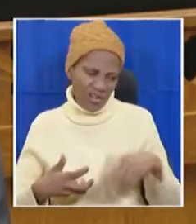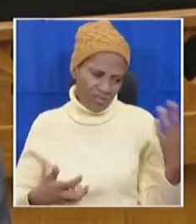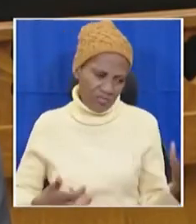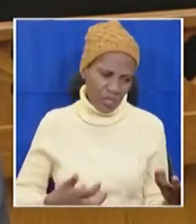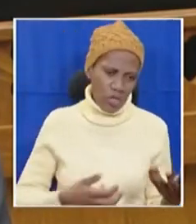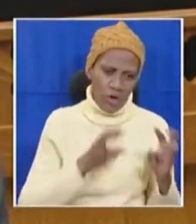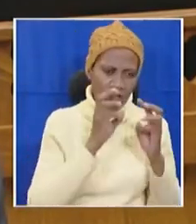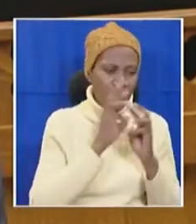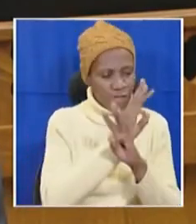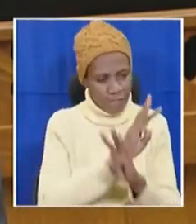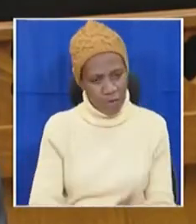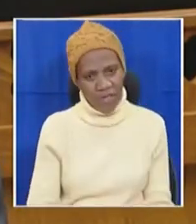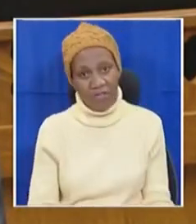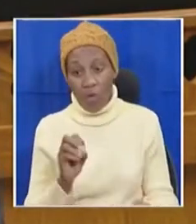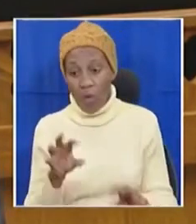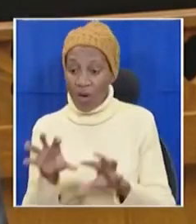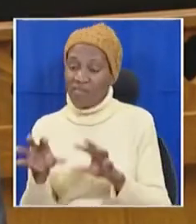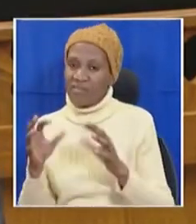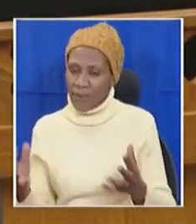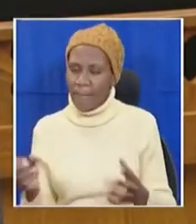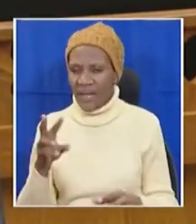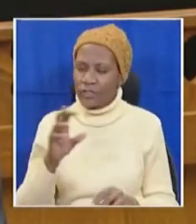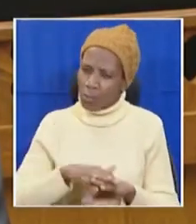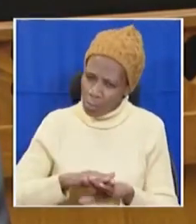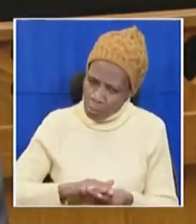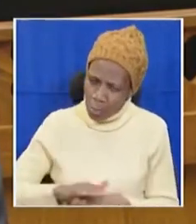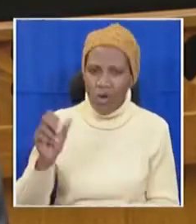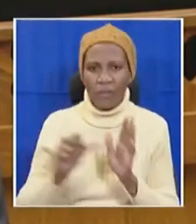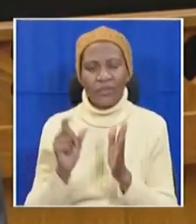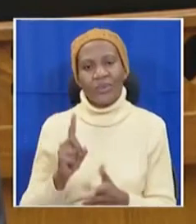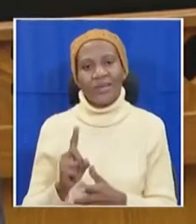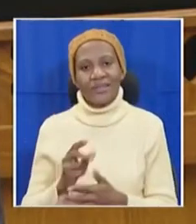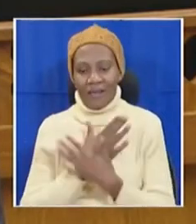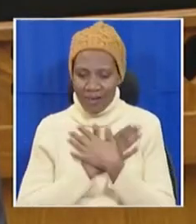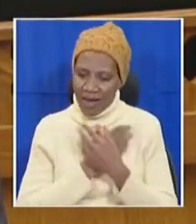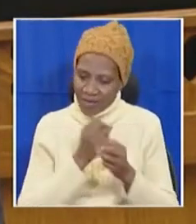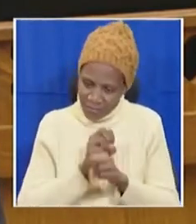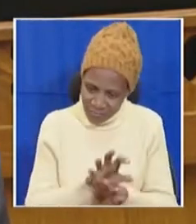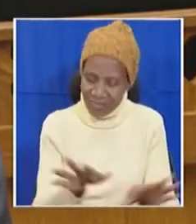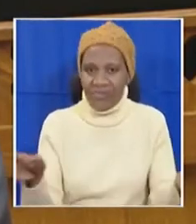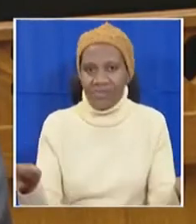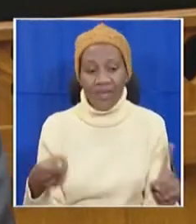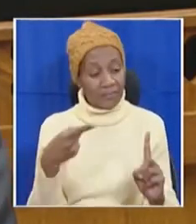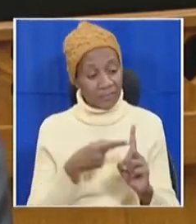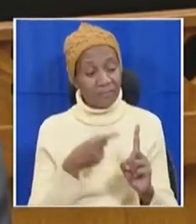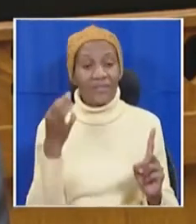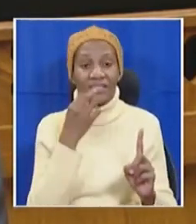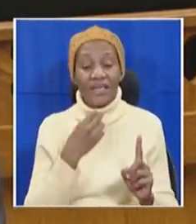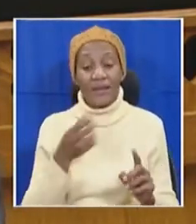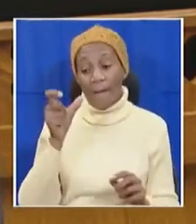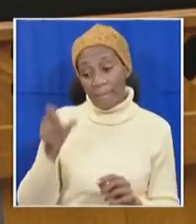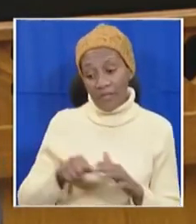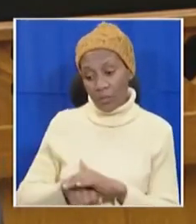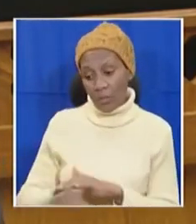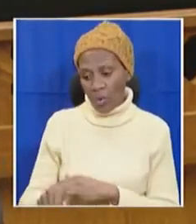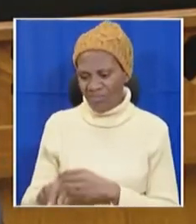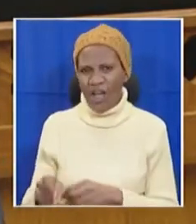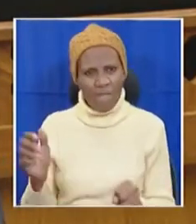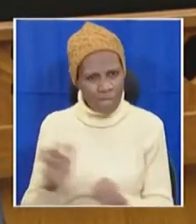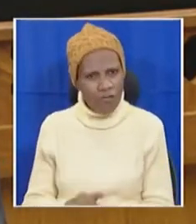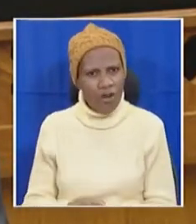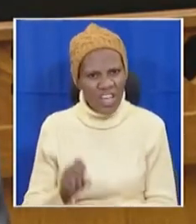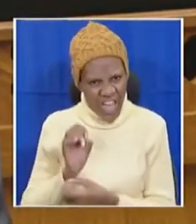over cowardice, but most of all, love over hate. And he most famously said, "No one is born hating another person because of the